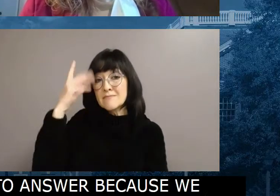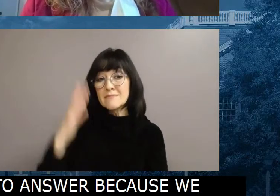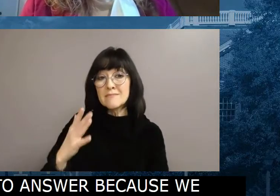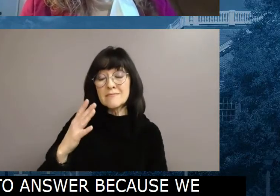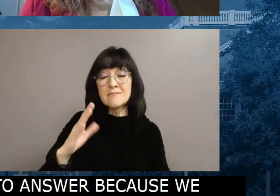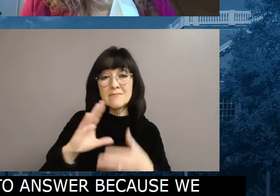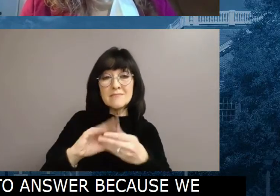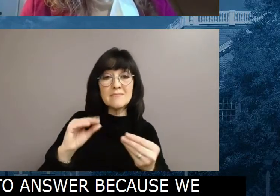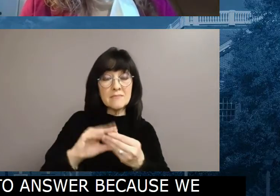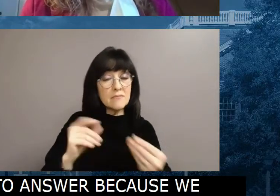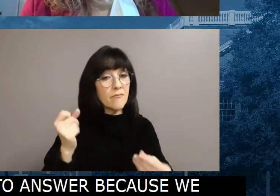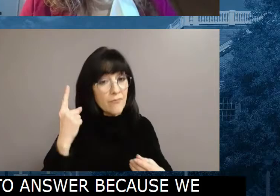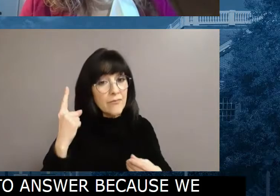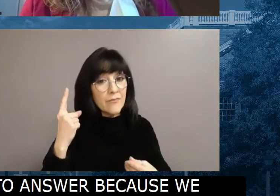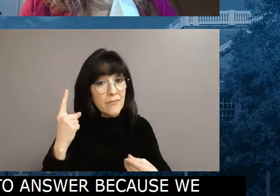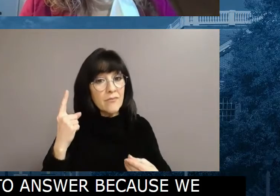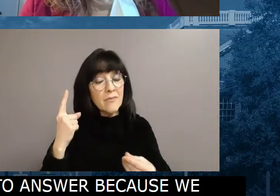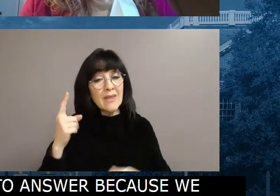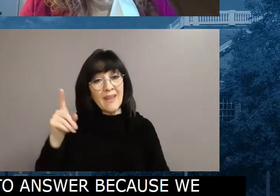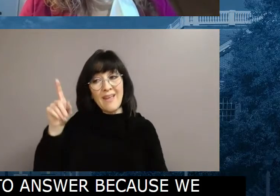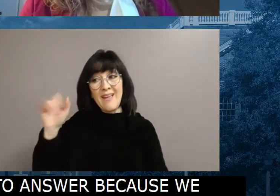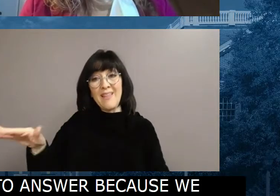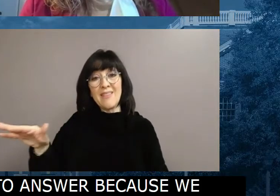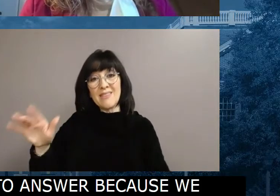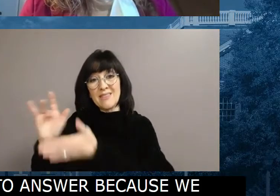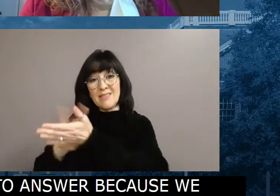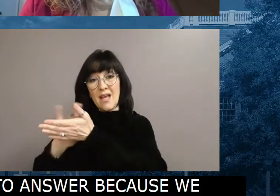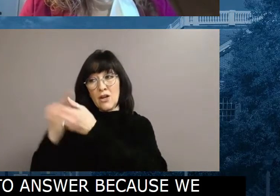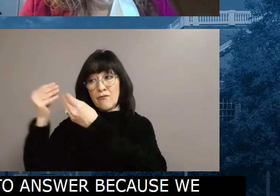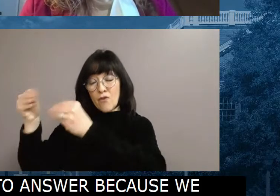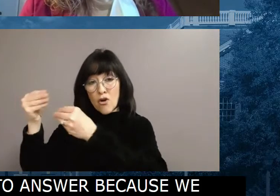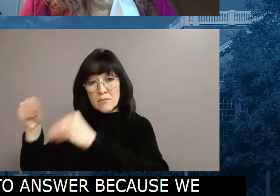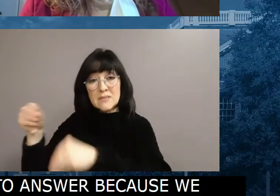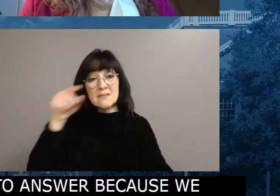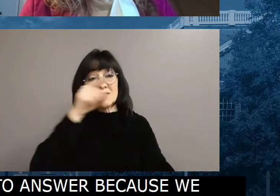our partners in the pharmacies, in the hospitals and others,